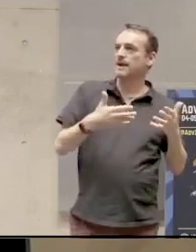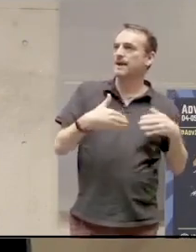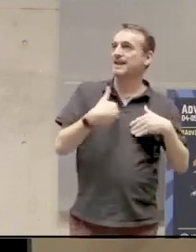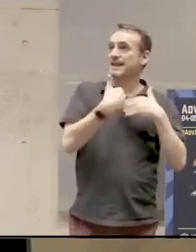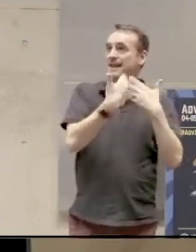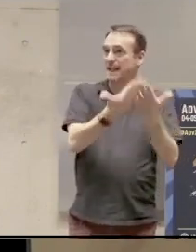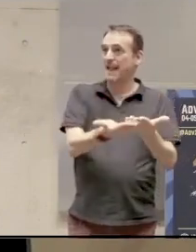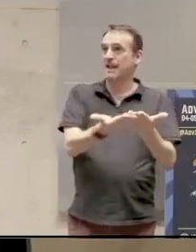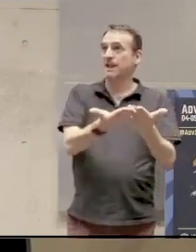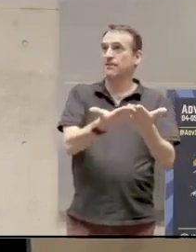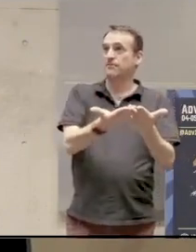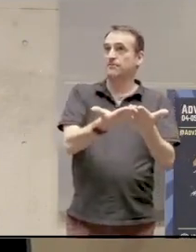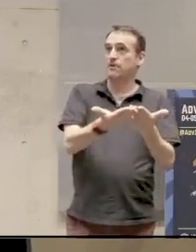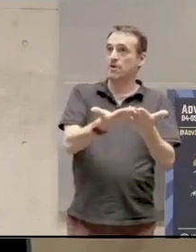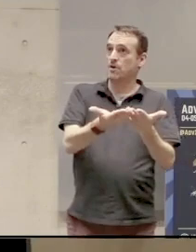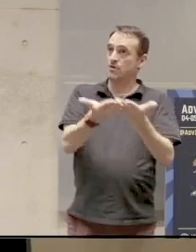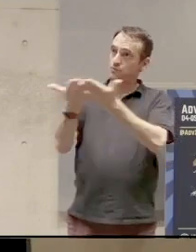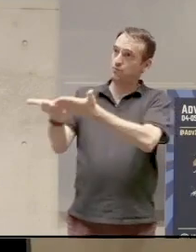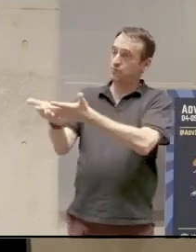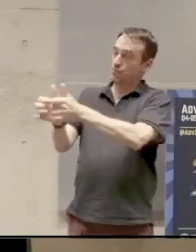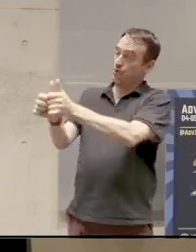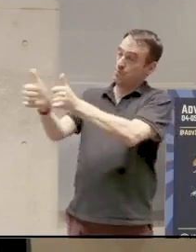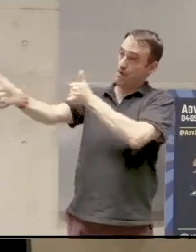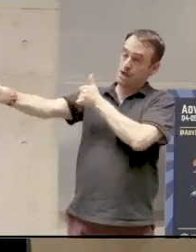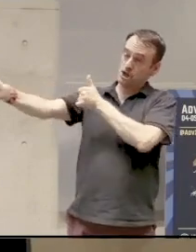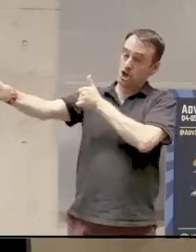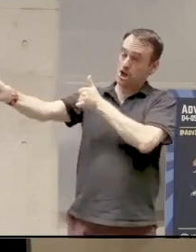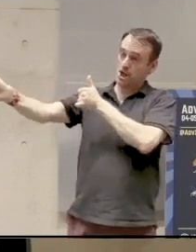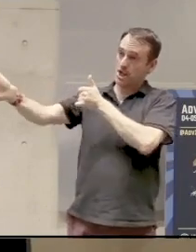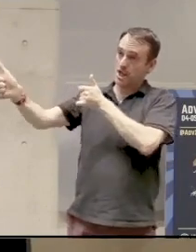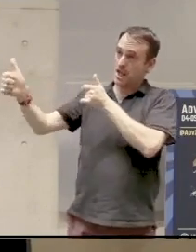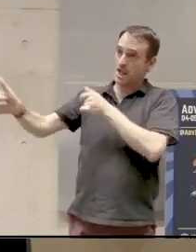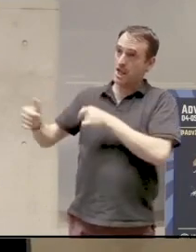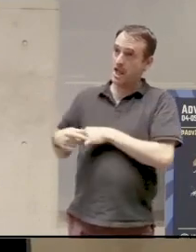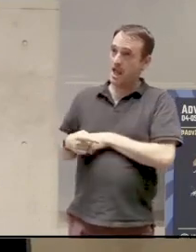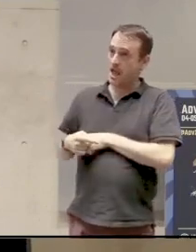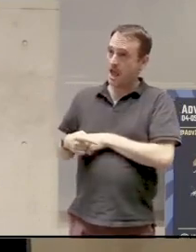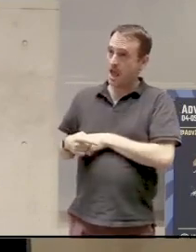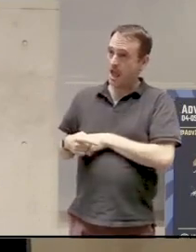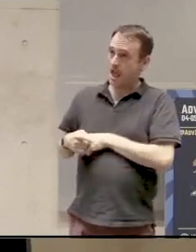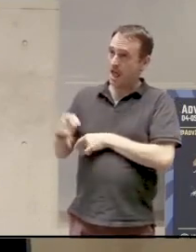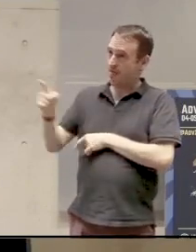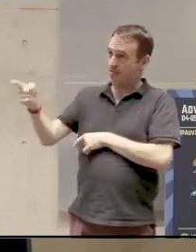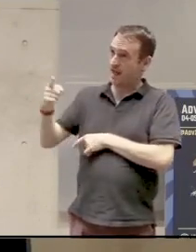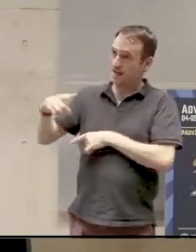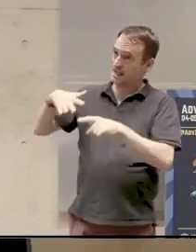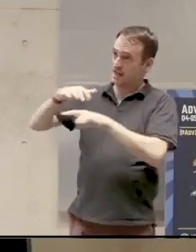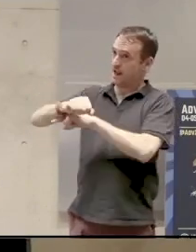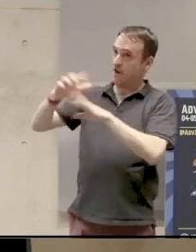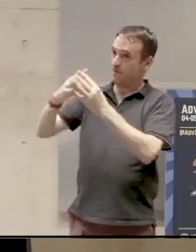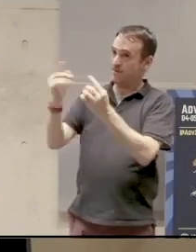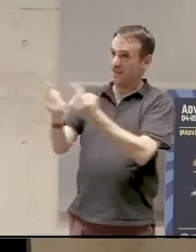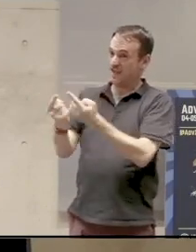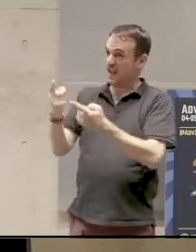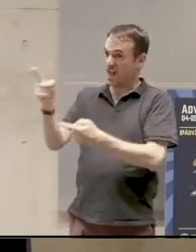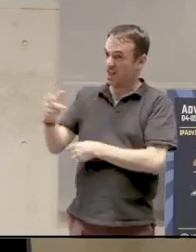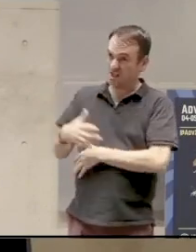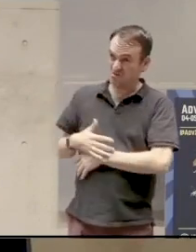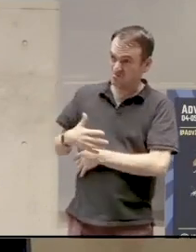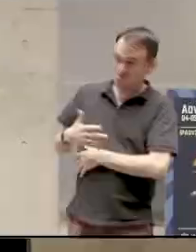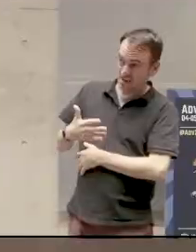who run huge corporations, and they'll just make everything less exciting and less